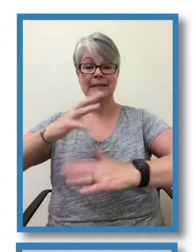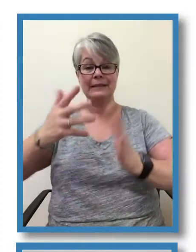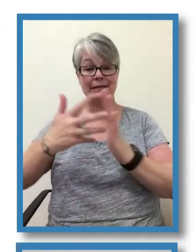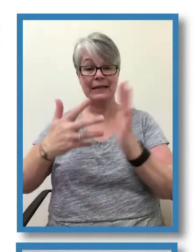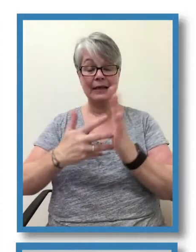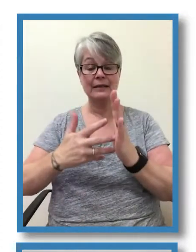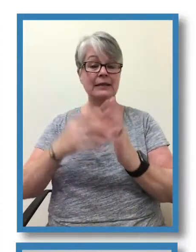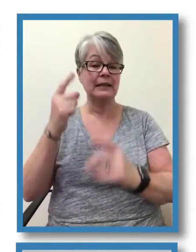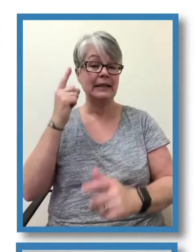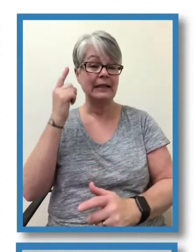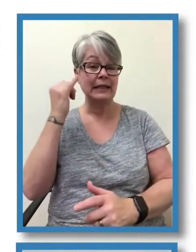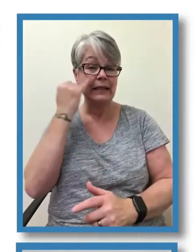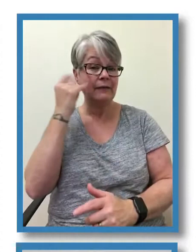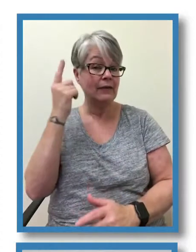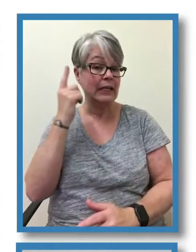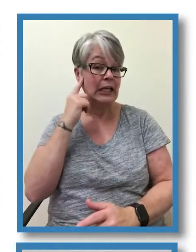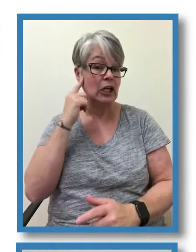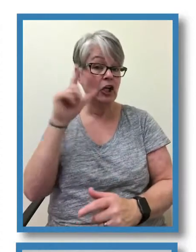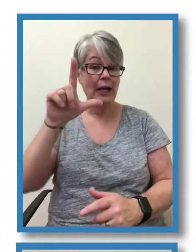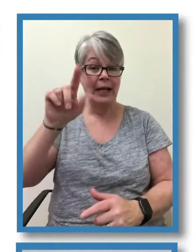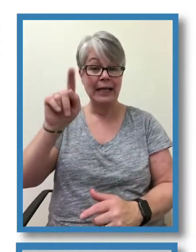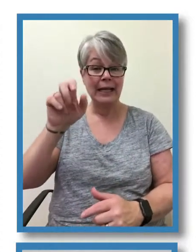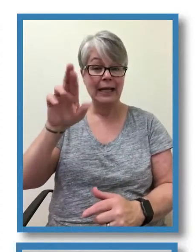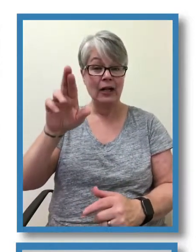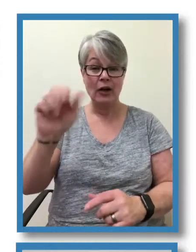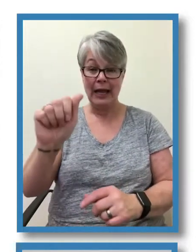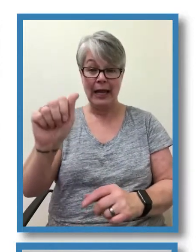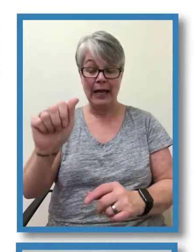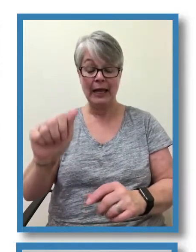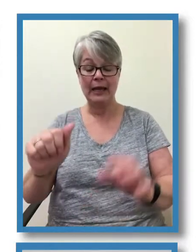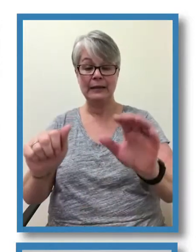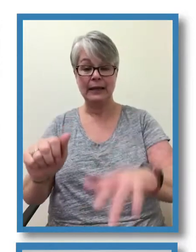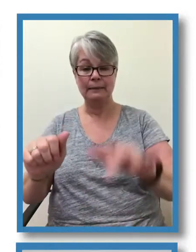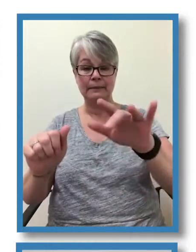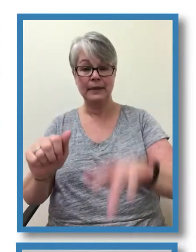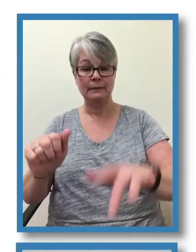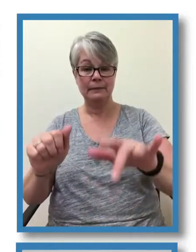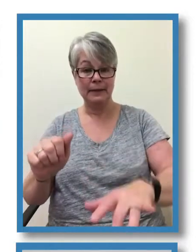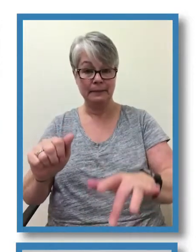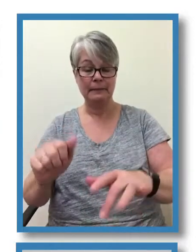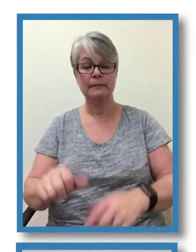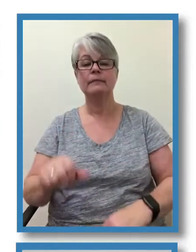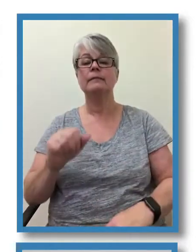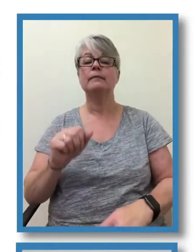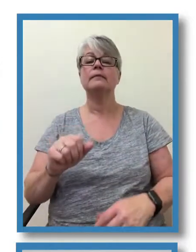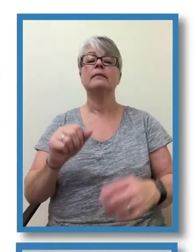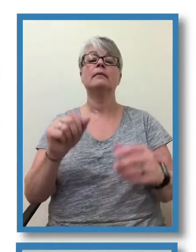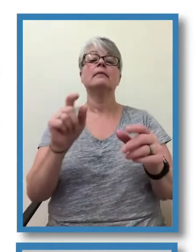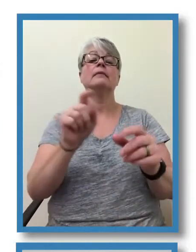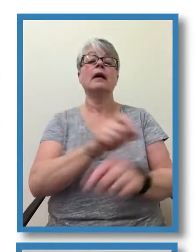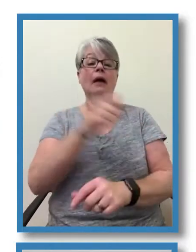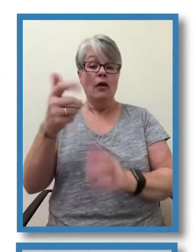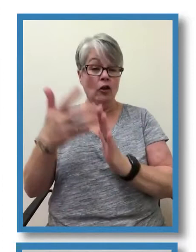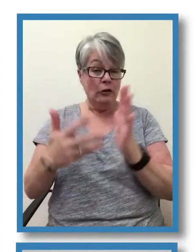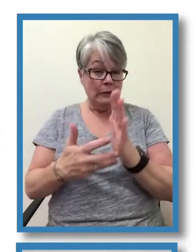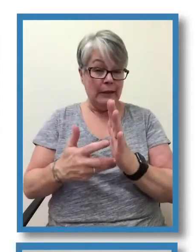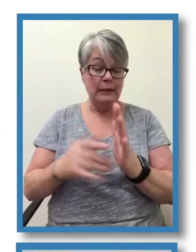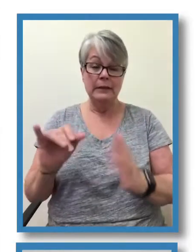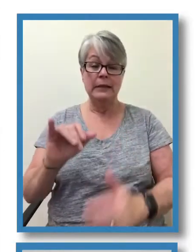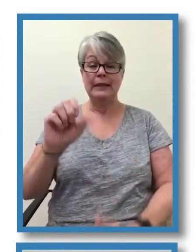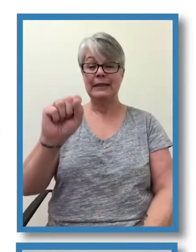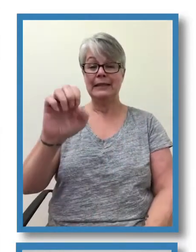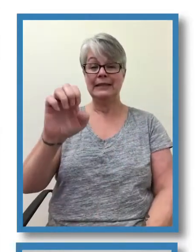not extensive education or may have not been good at math may struggle a little bit with this, but it is reduced the